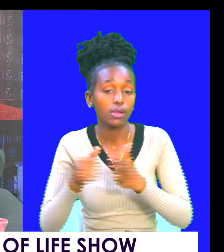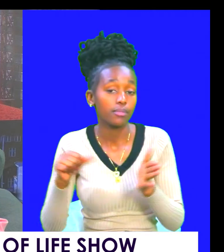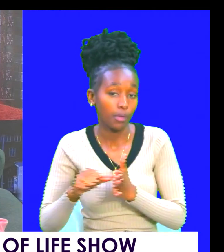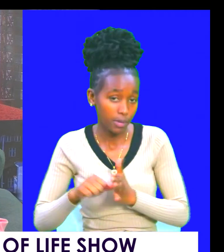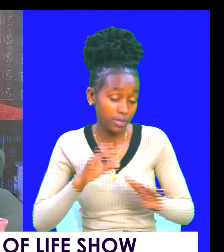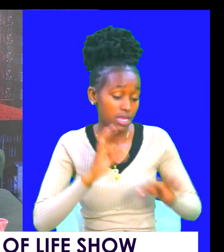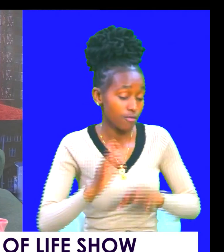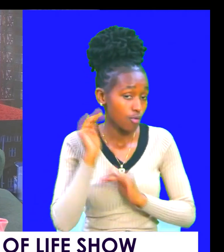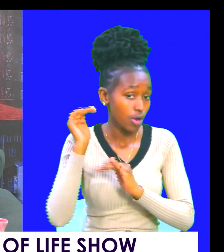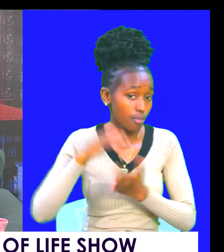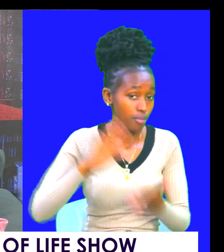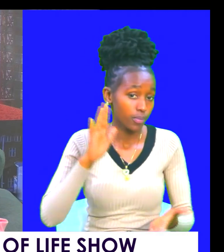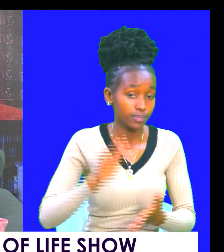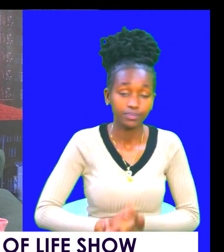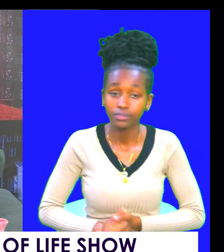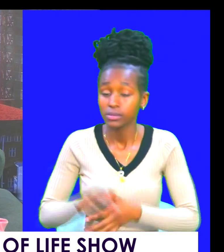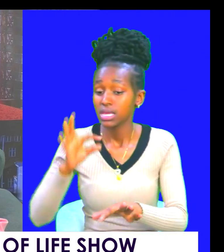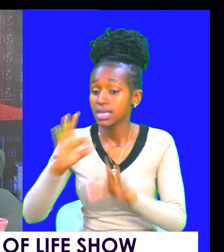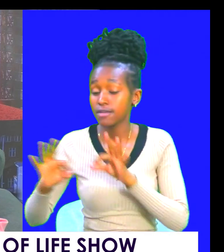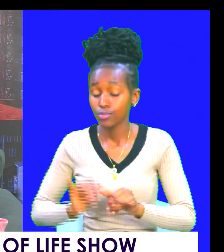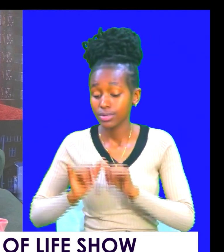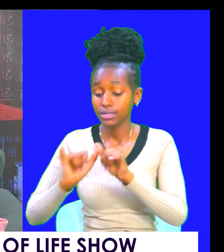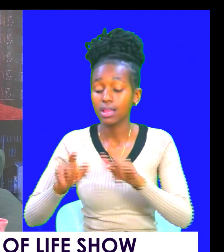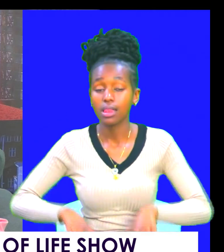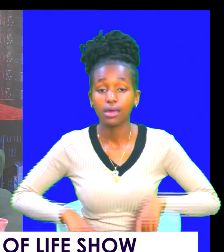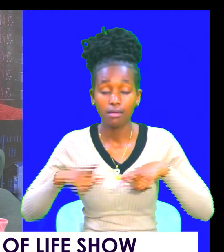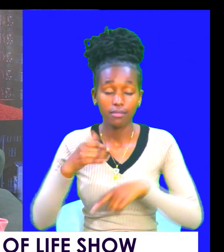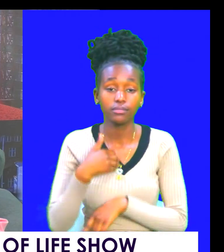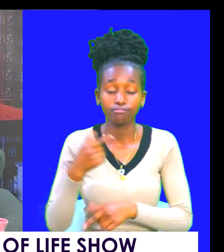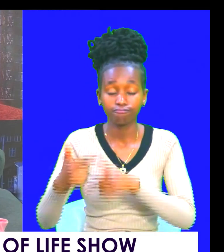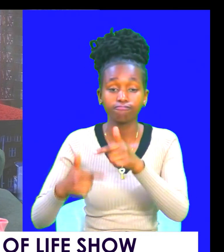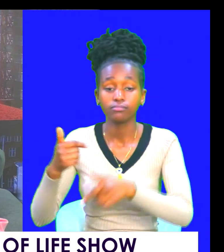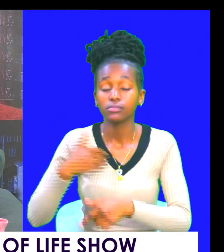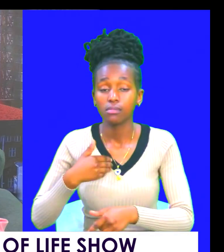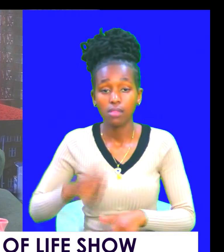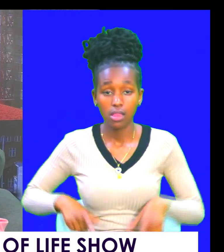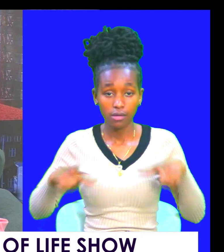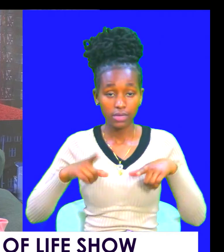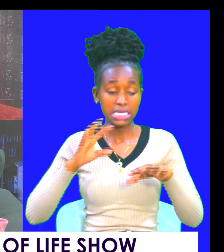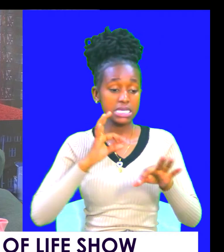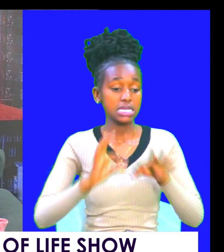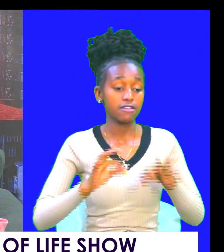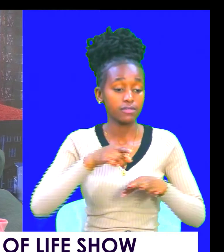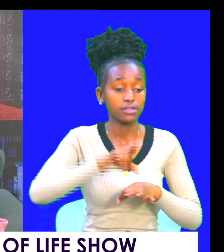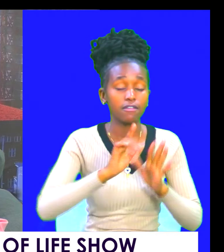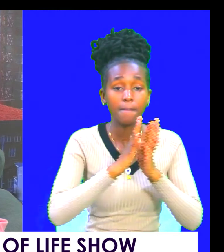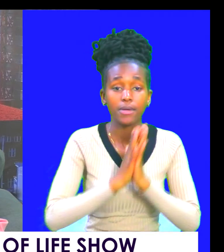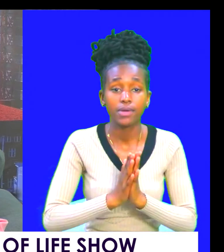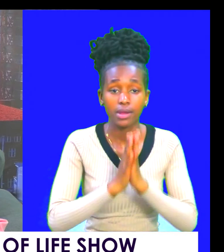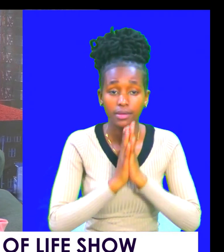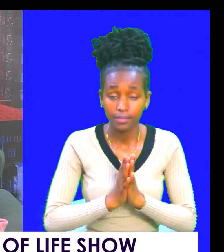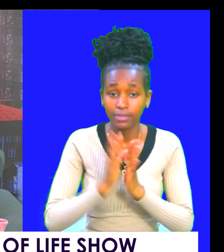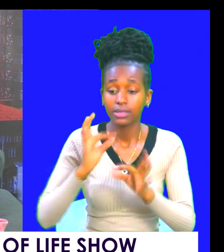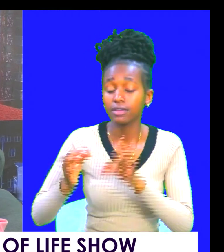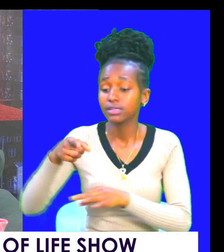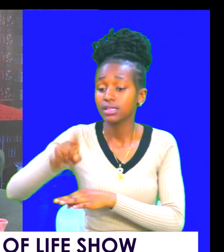Only if you stay alive. only if you pray, only